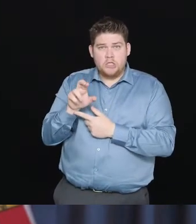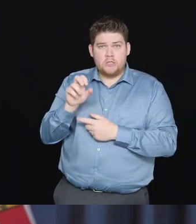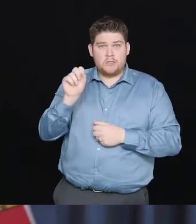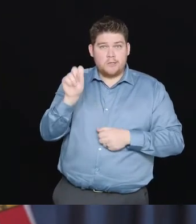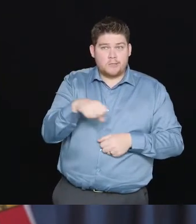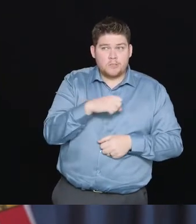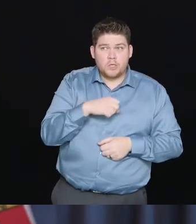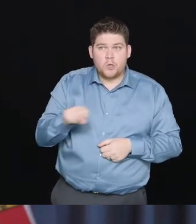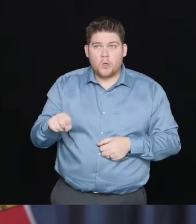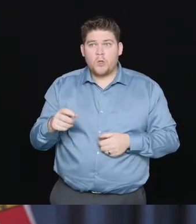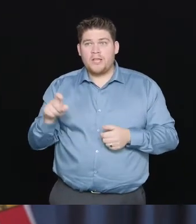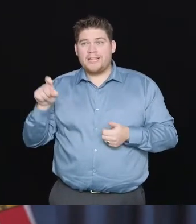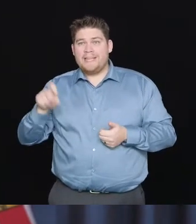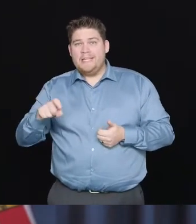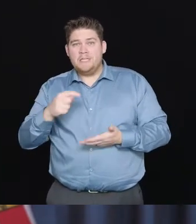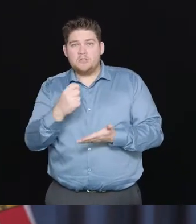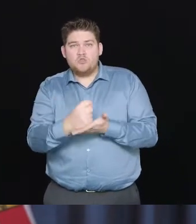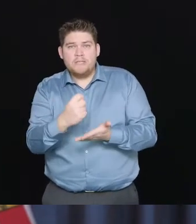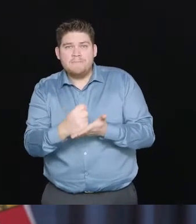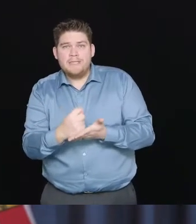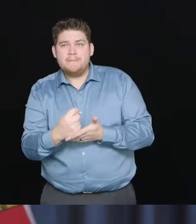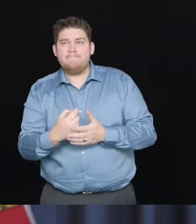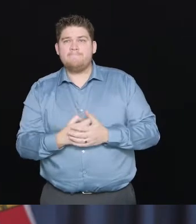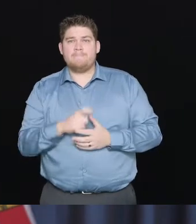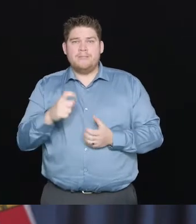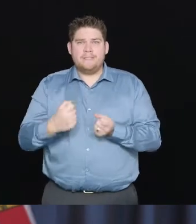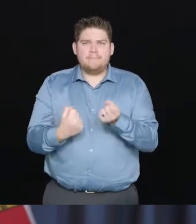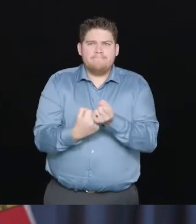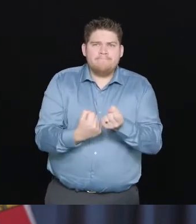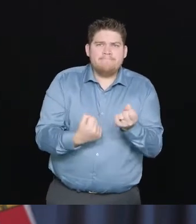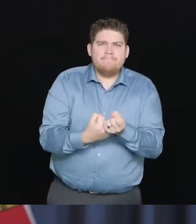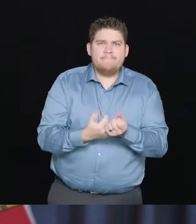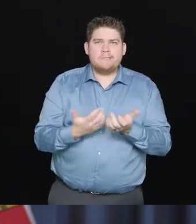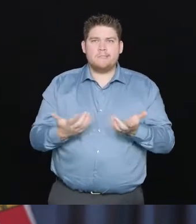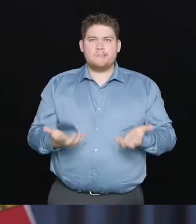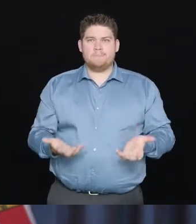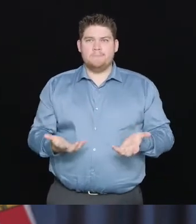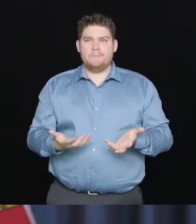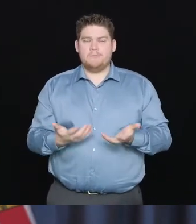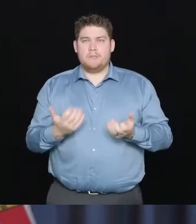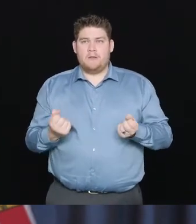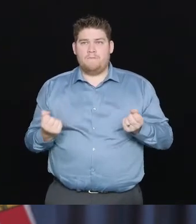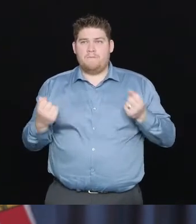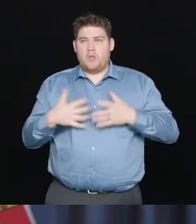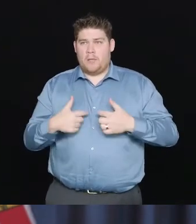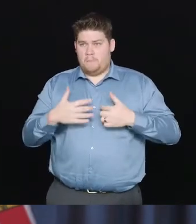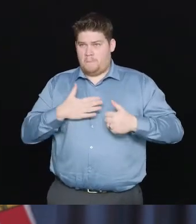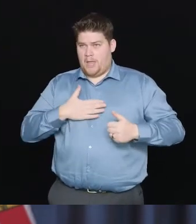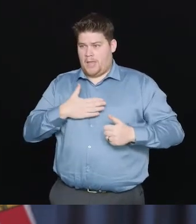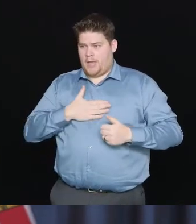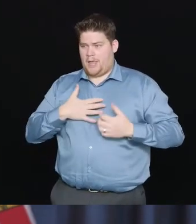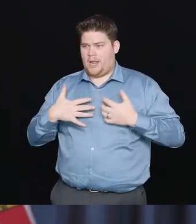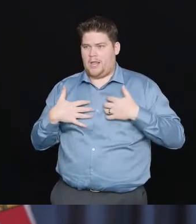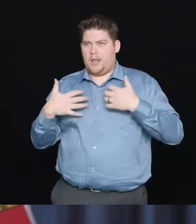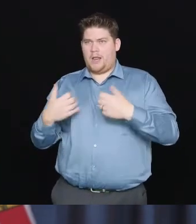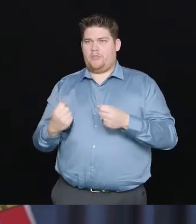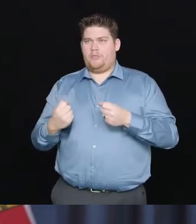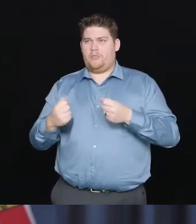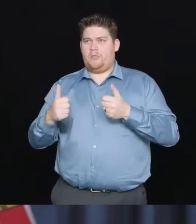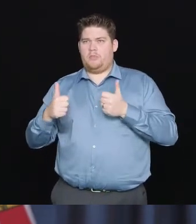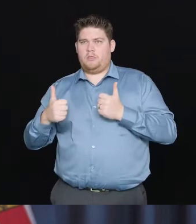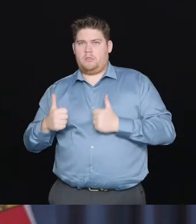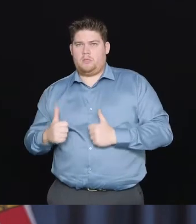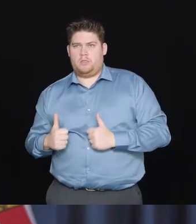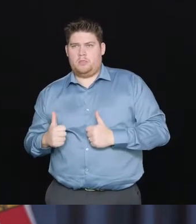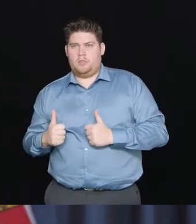both the fear that their situation is deteriorating, but also with fears of the virus. I wonder if you might speak to some of